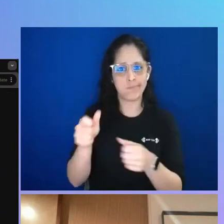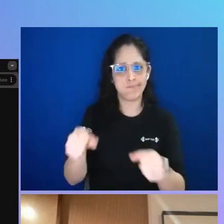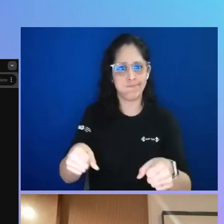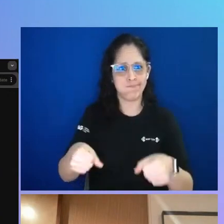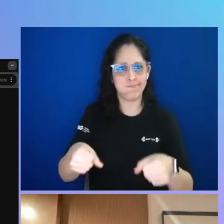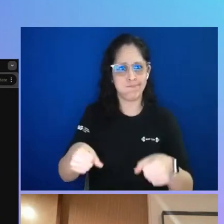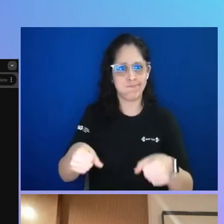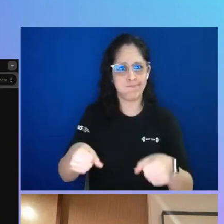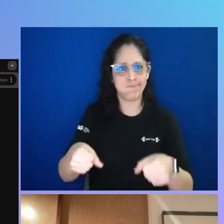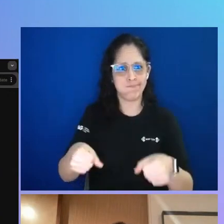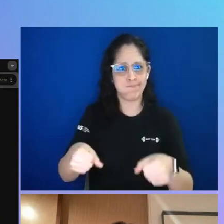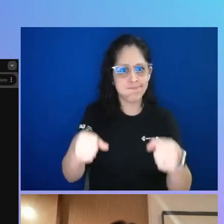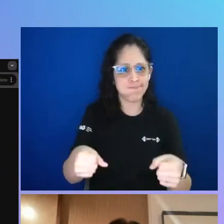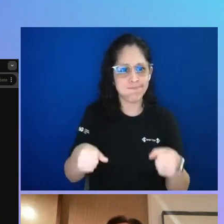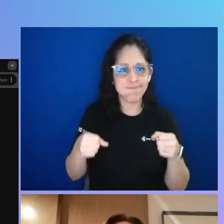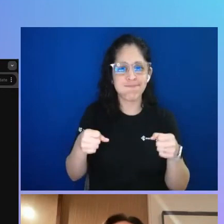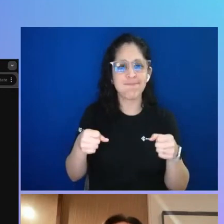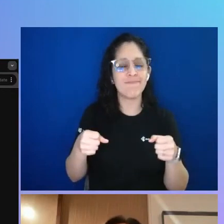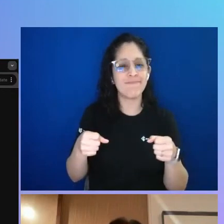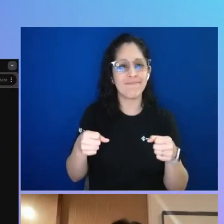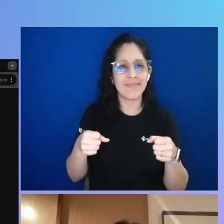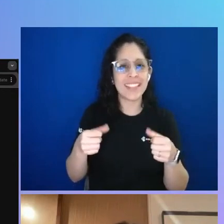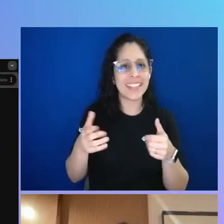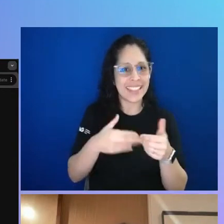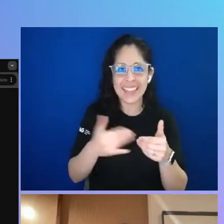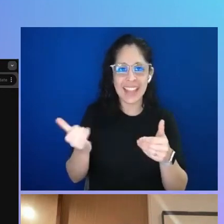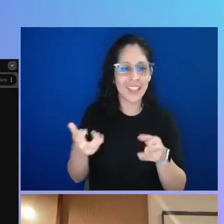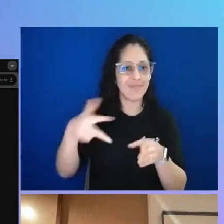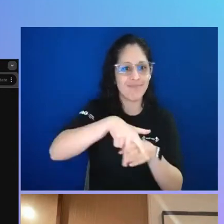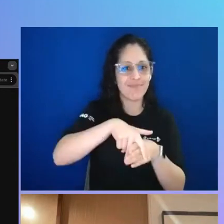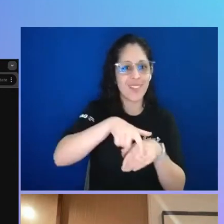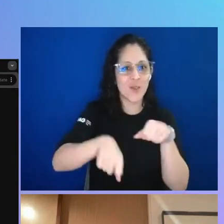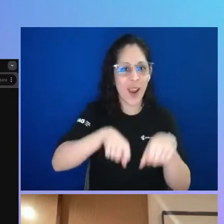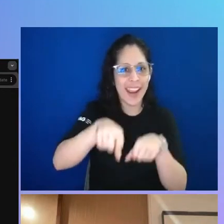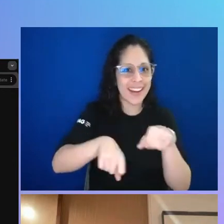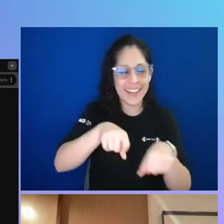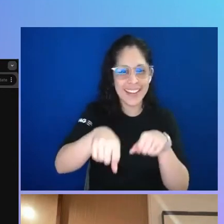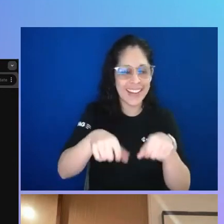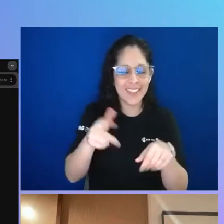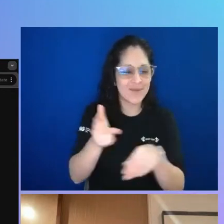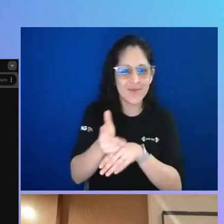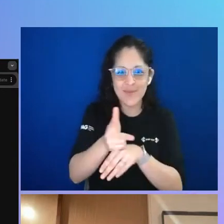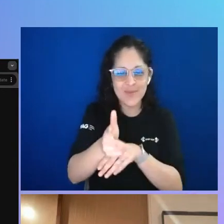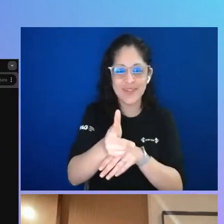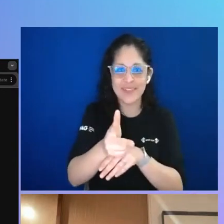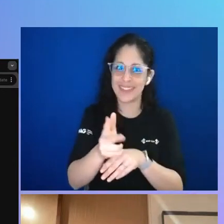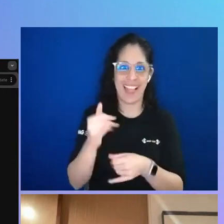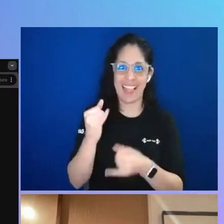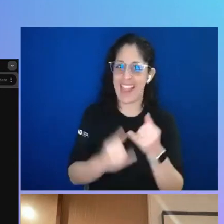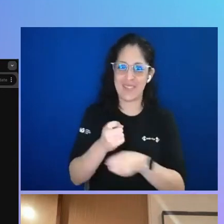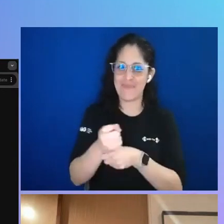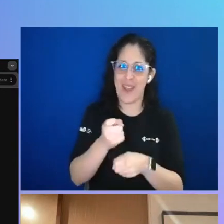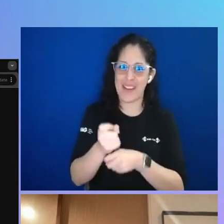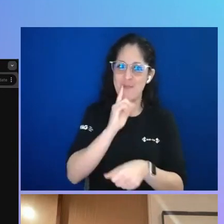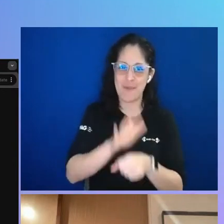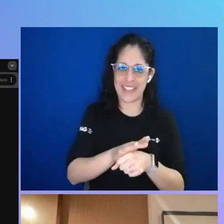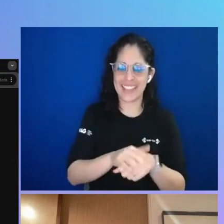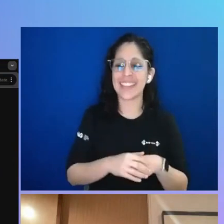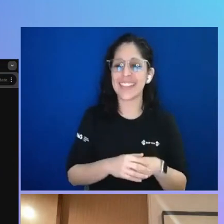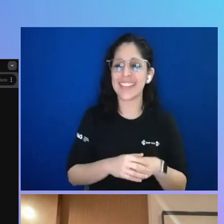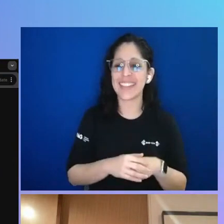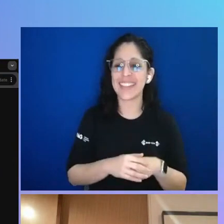promise. I'm done after that. So those new to exercise and Olympic rowers would all have the same